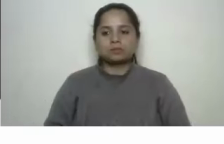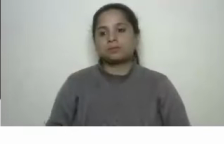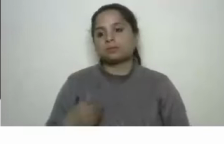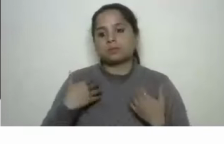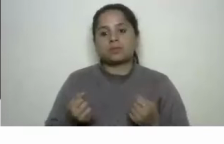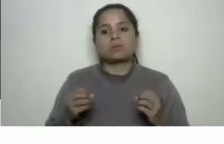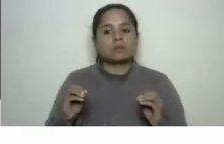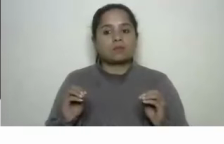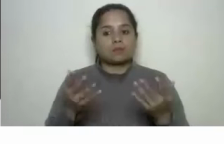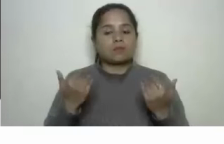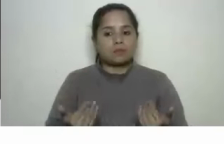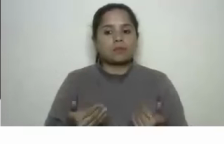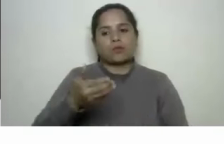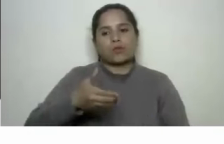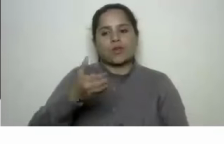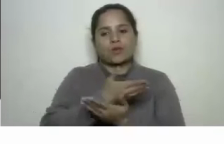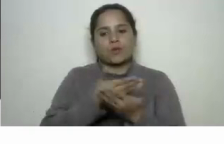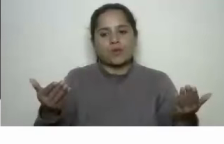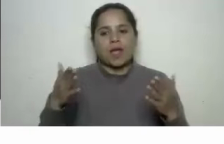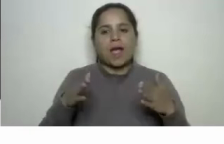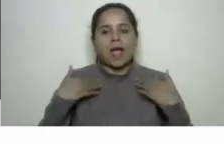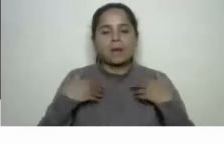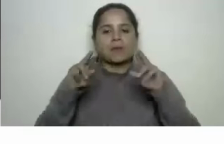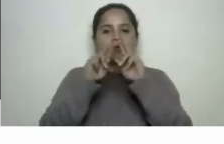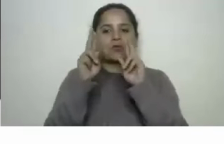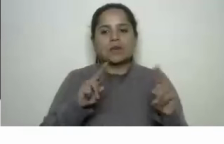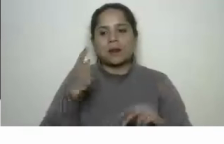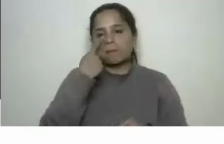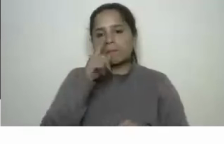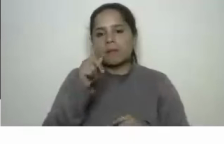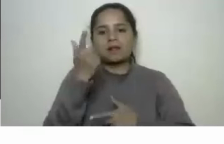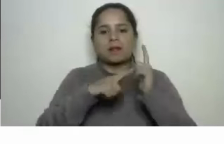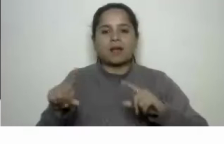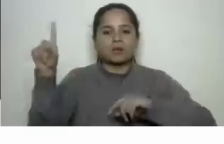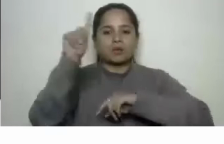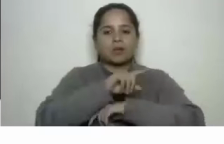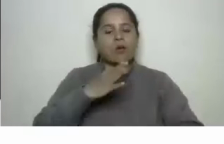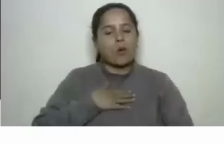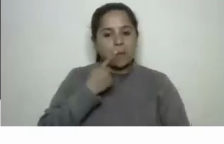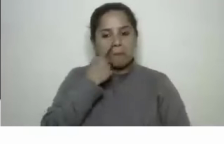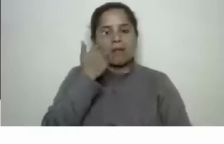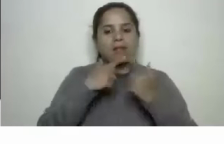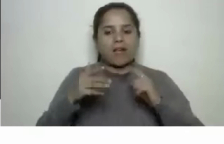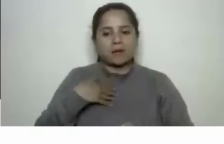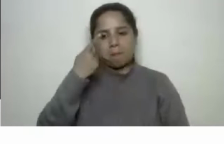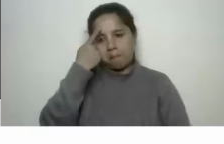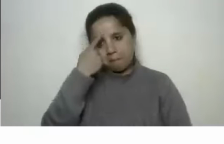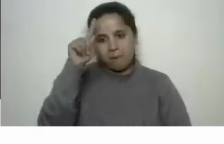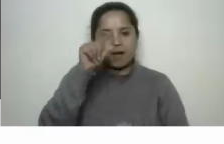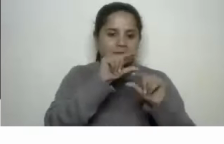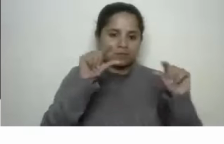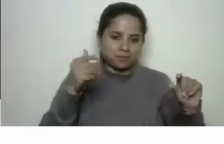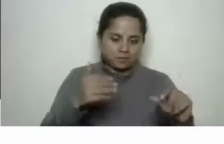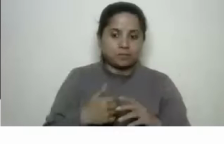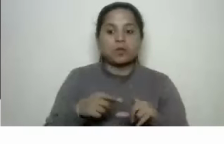start this session by wishing you all a happy International Mother Language Day in my own mother tongue, Marathi. And I would also like